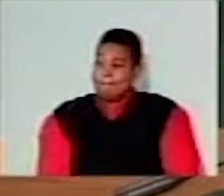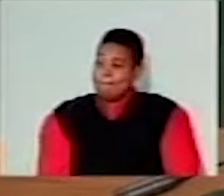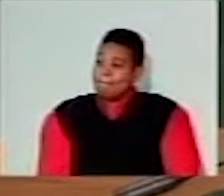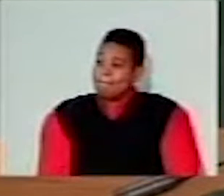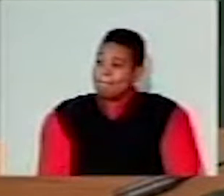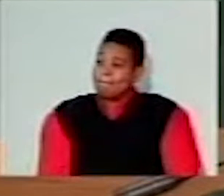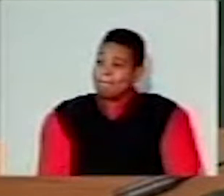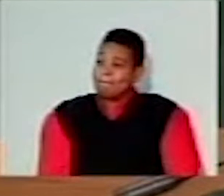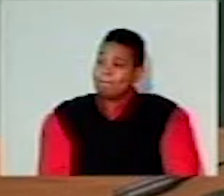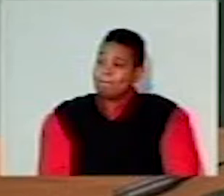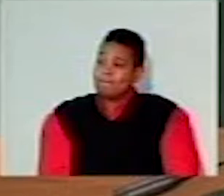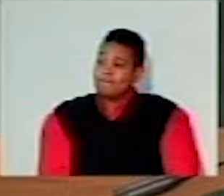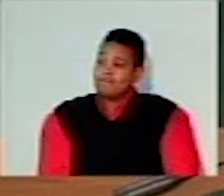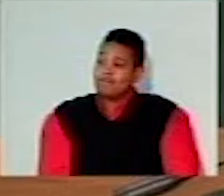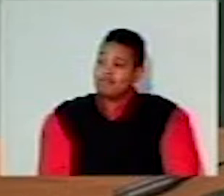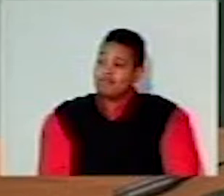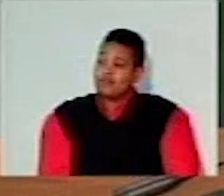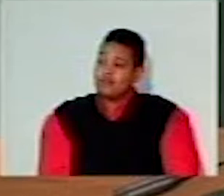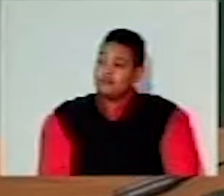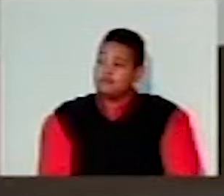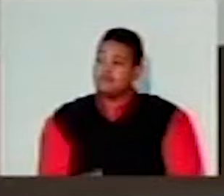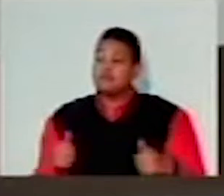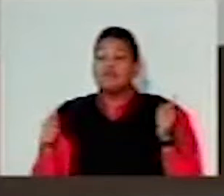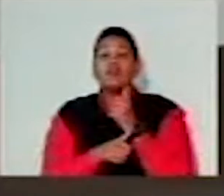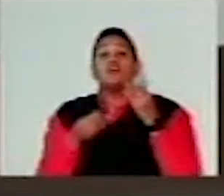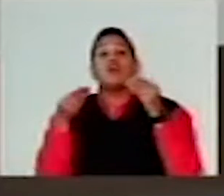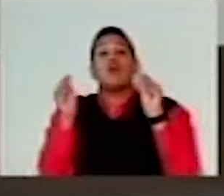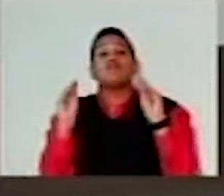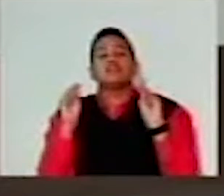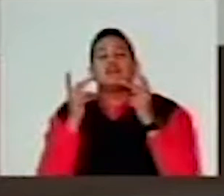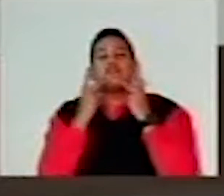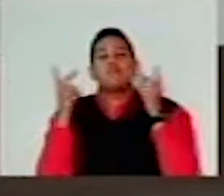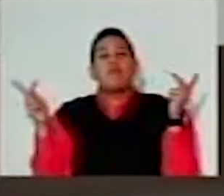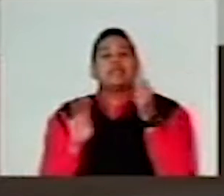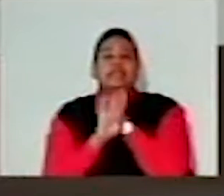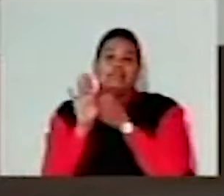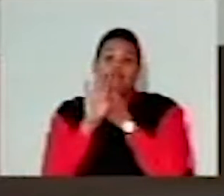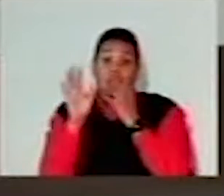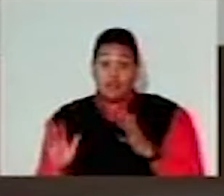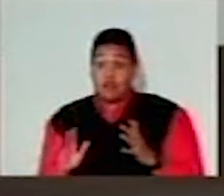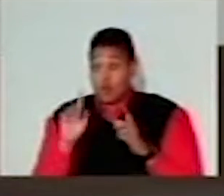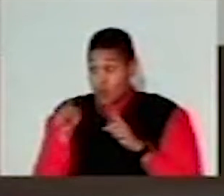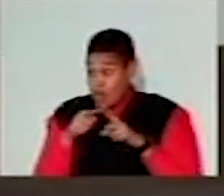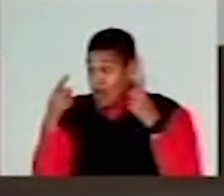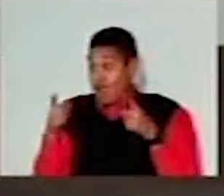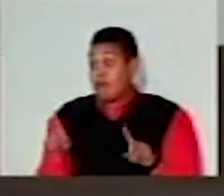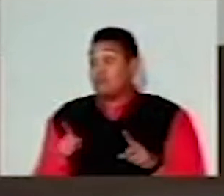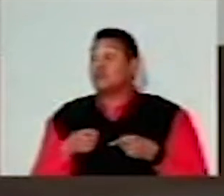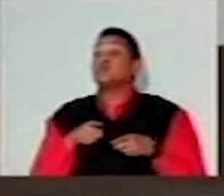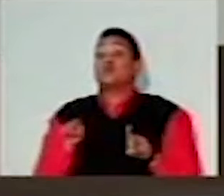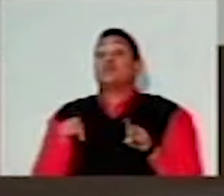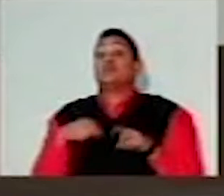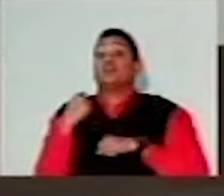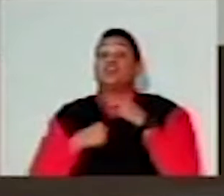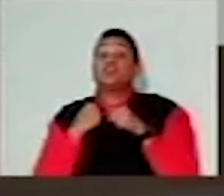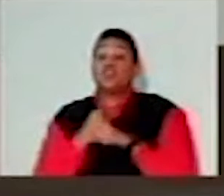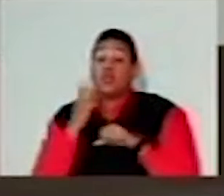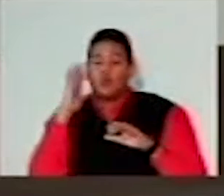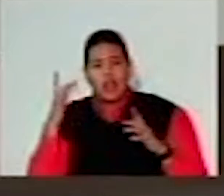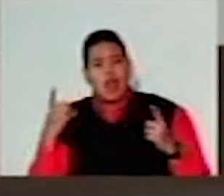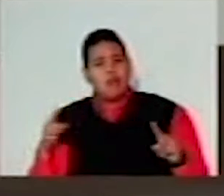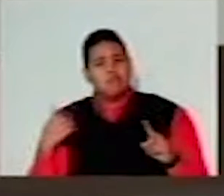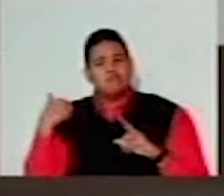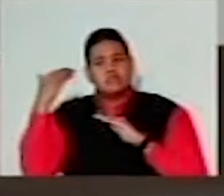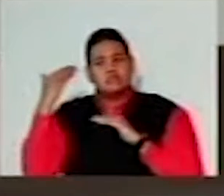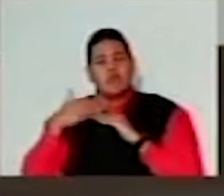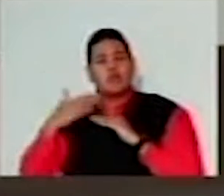come under the Office of the Public Defender. And when it does, Mr. Speaker, hopefully during the course of this year, we are going to have